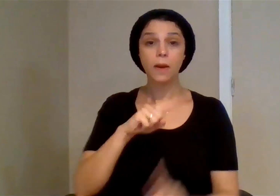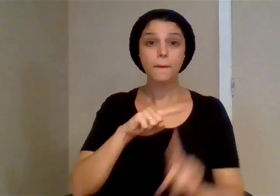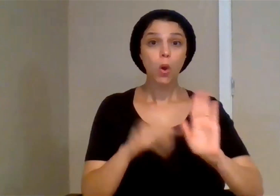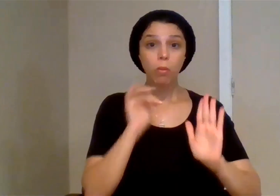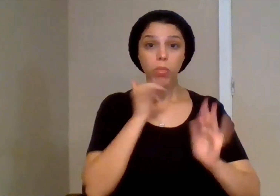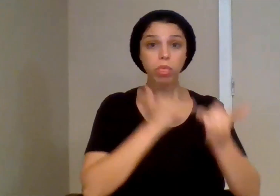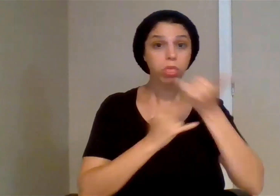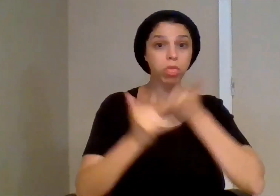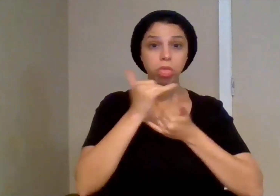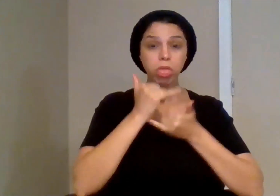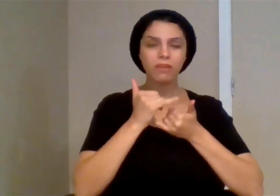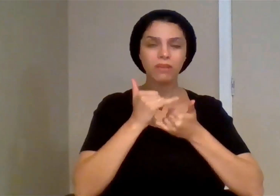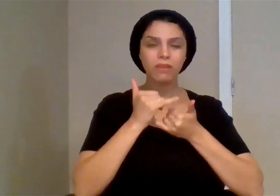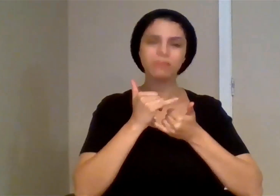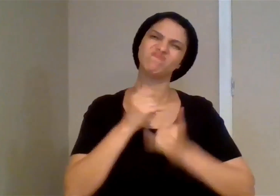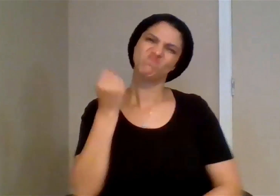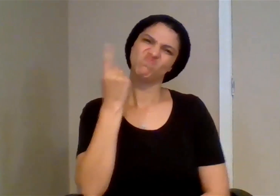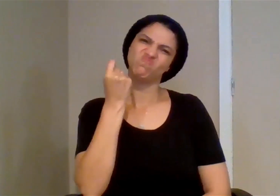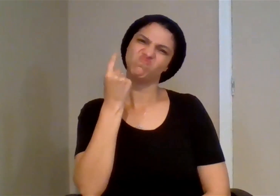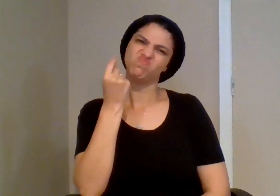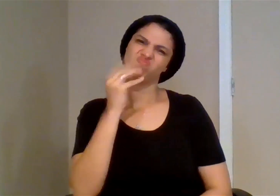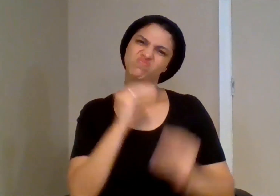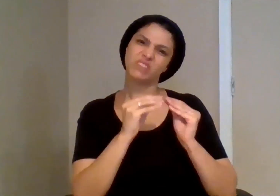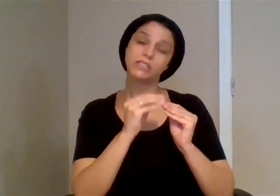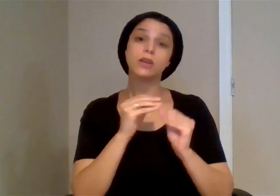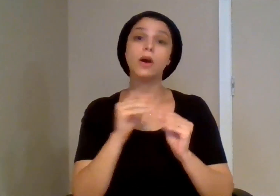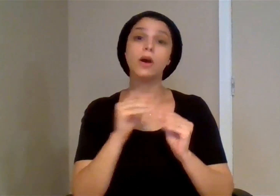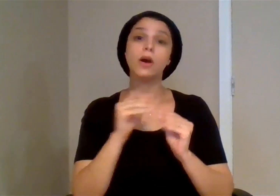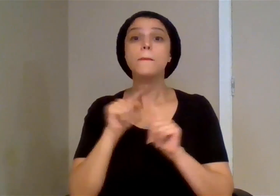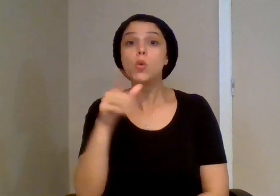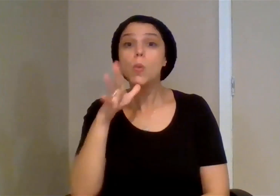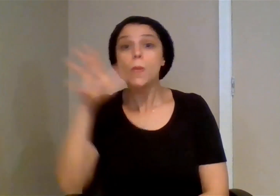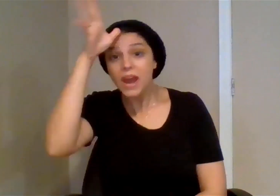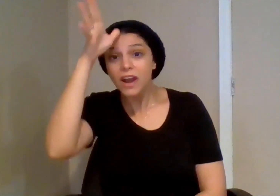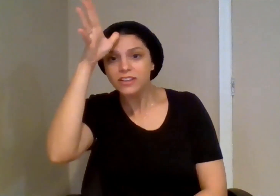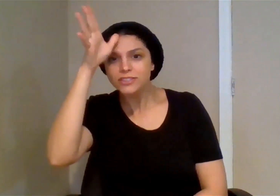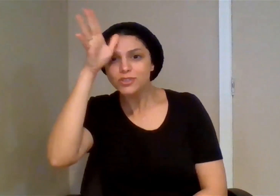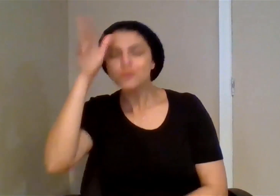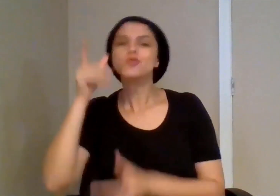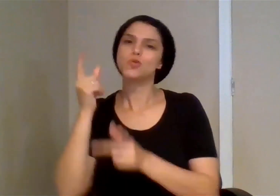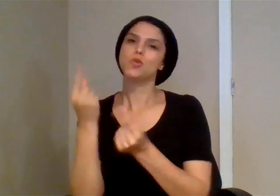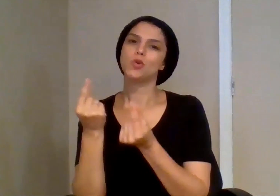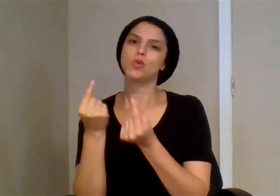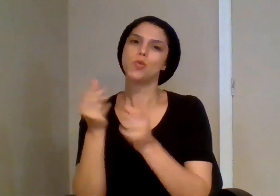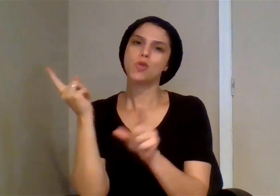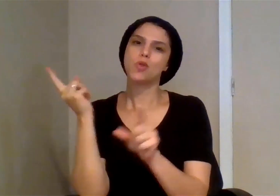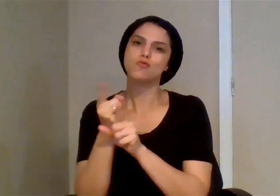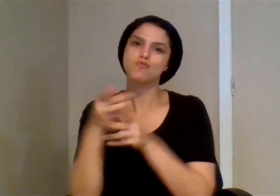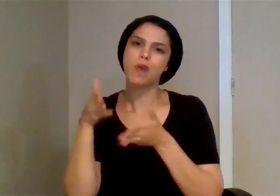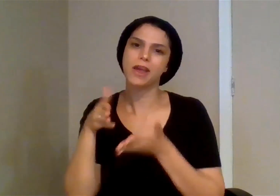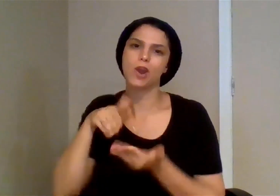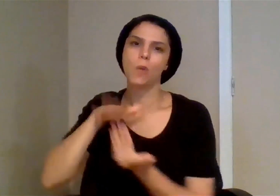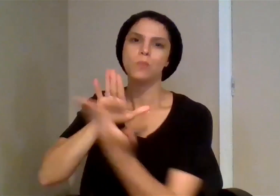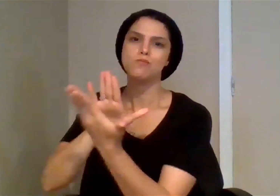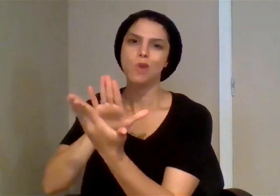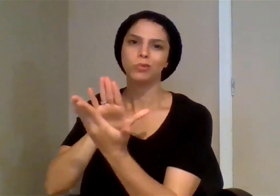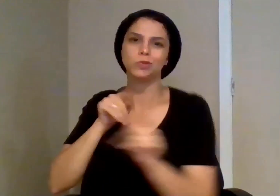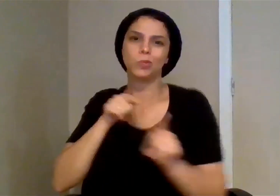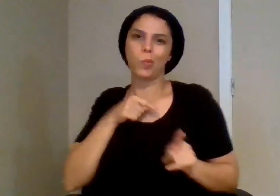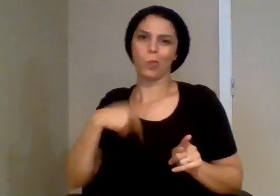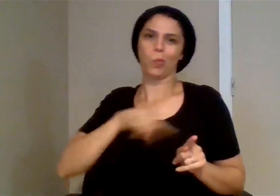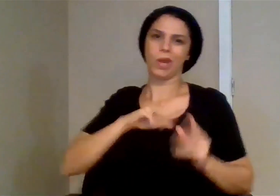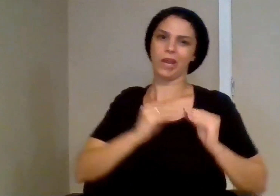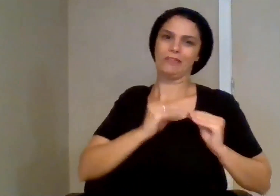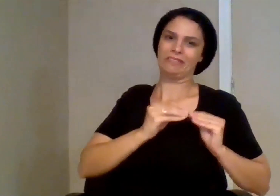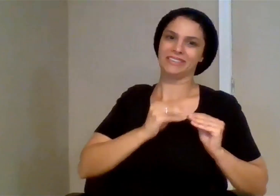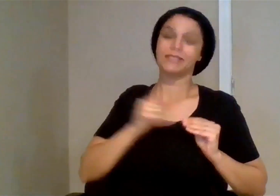aware of that. So parents, you're doing the right thing. That's how you're going to get there. We're aware that right now it's producing an error, but yes,